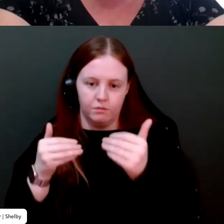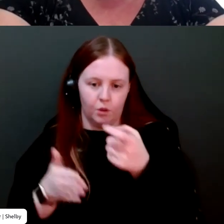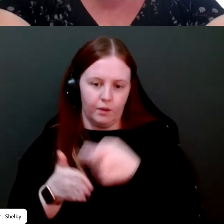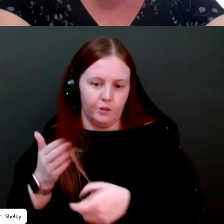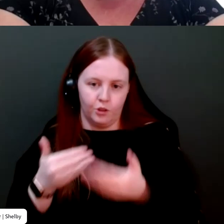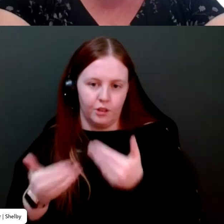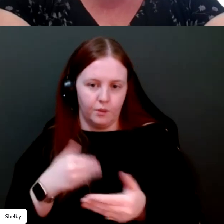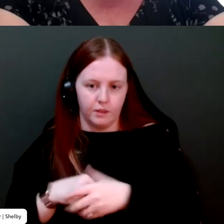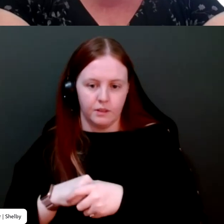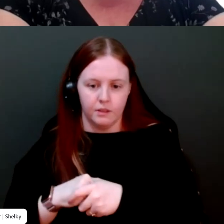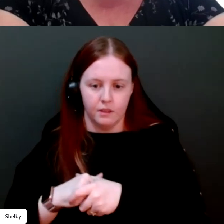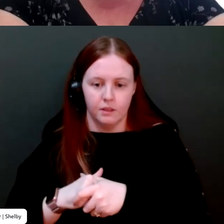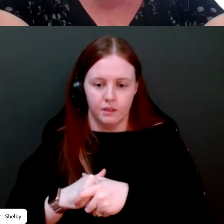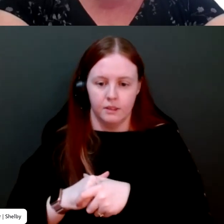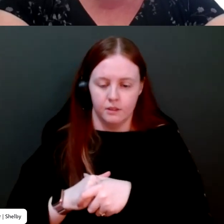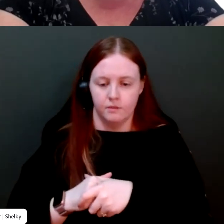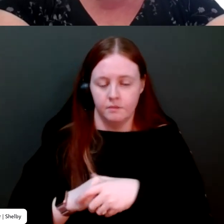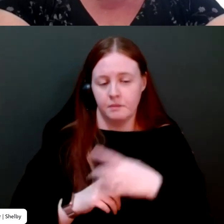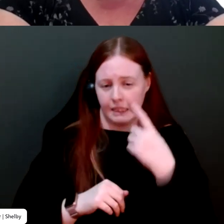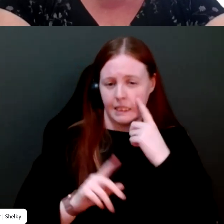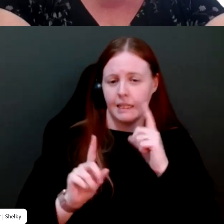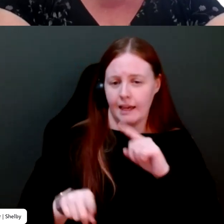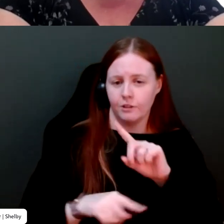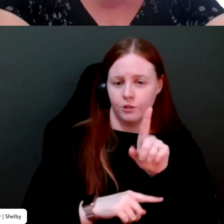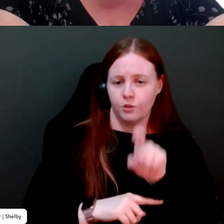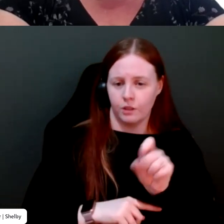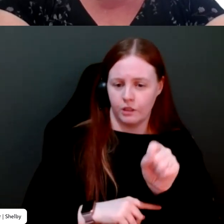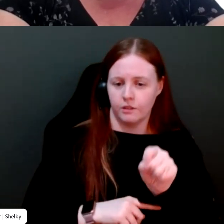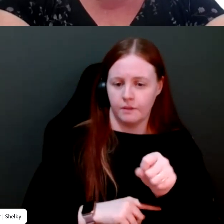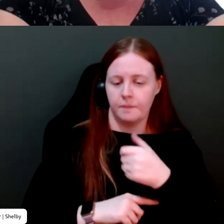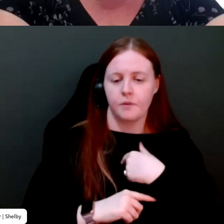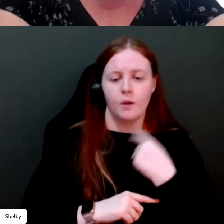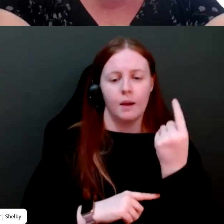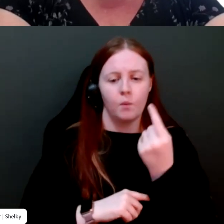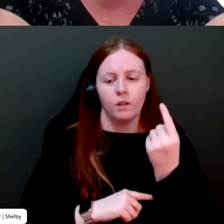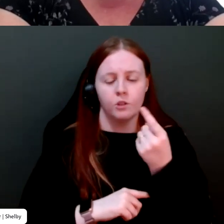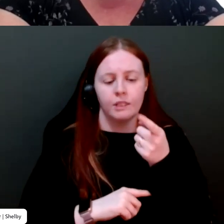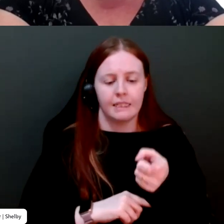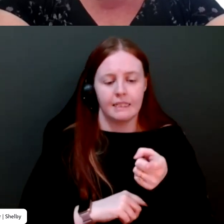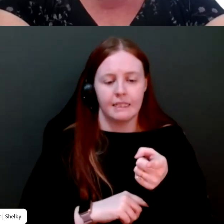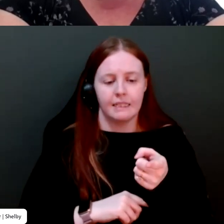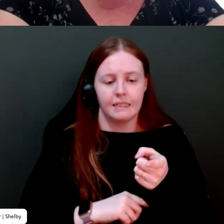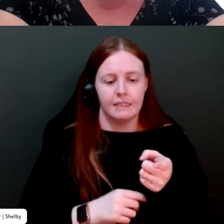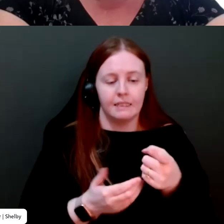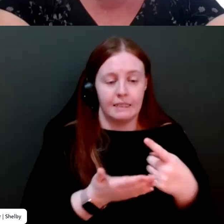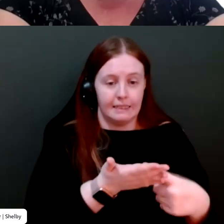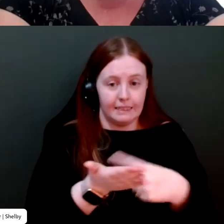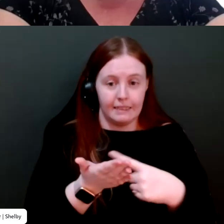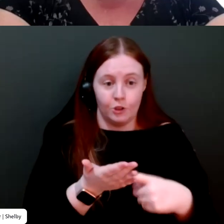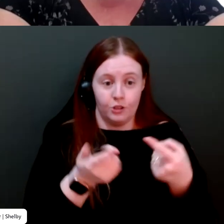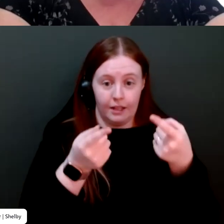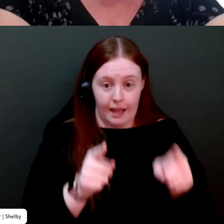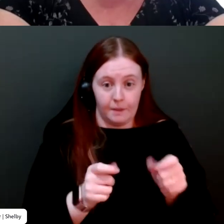Yes, I think it answers the question partially. I wonder, is this a conversation that is taking place within law enforcement? Because obviously